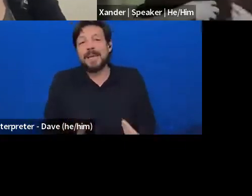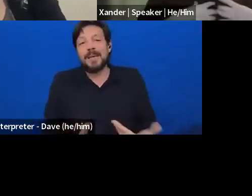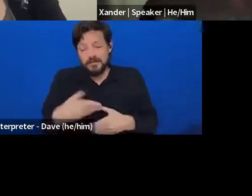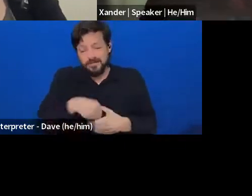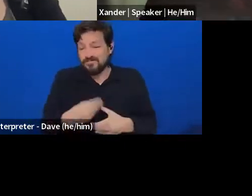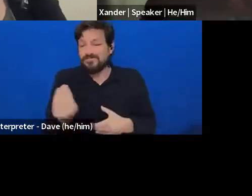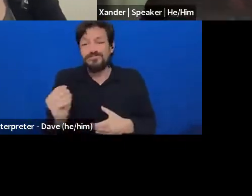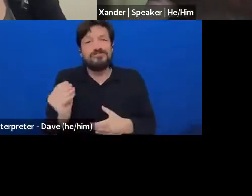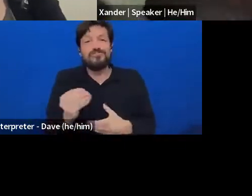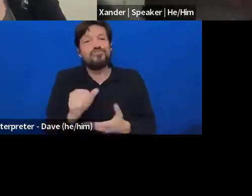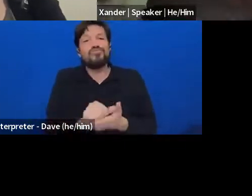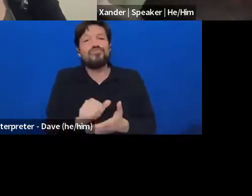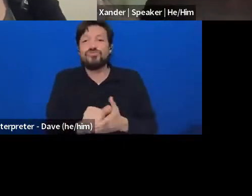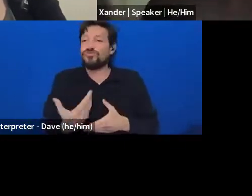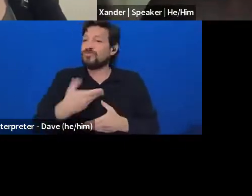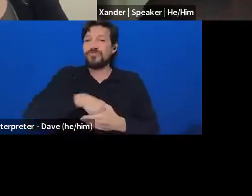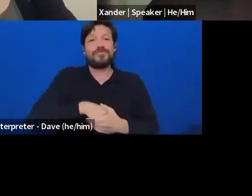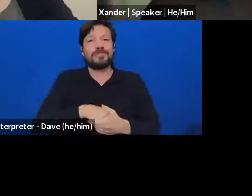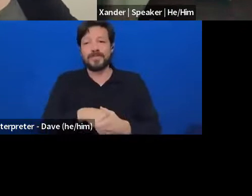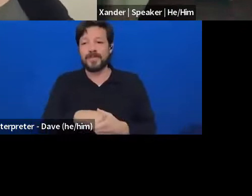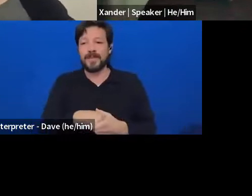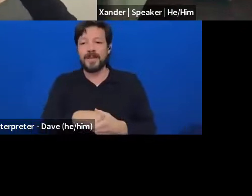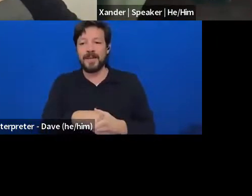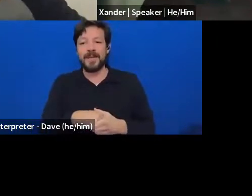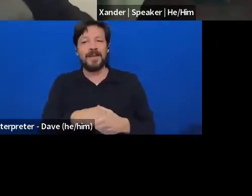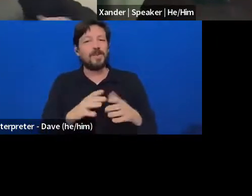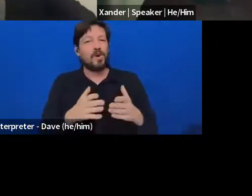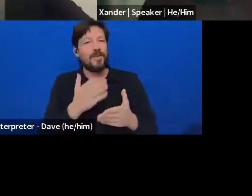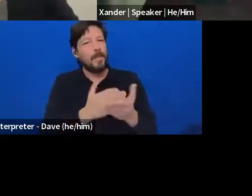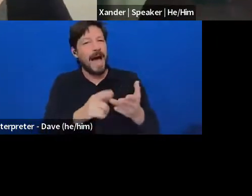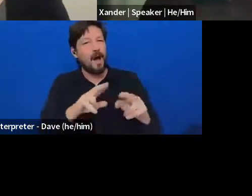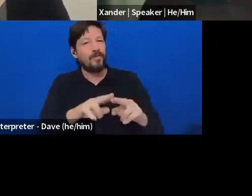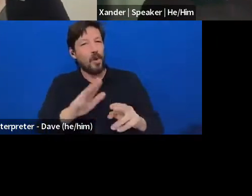it's in a way an extension of your personality sometimes.